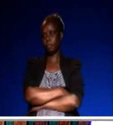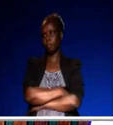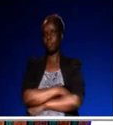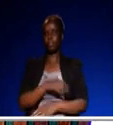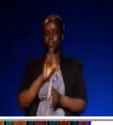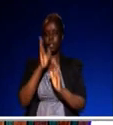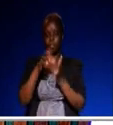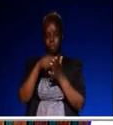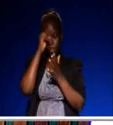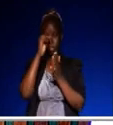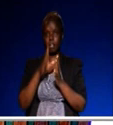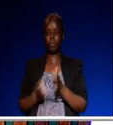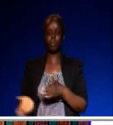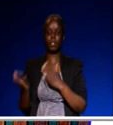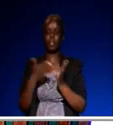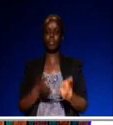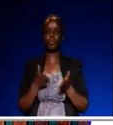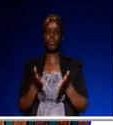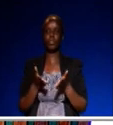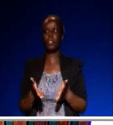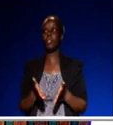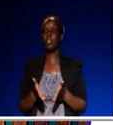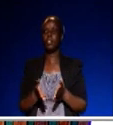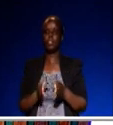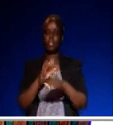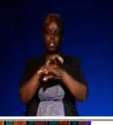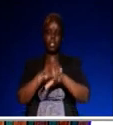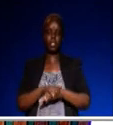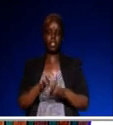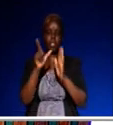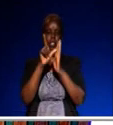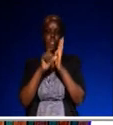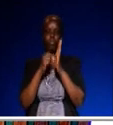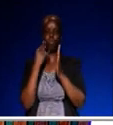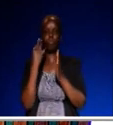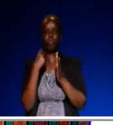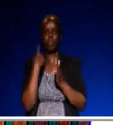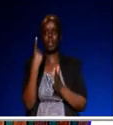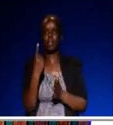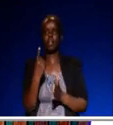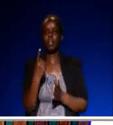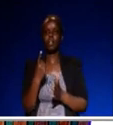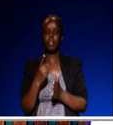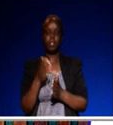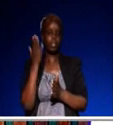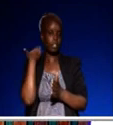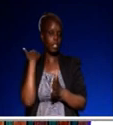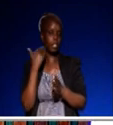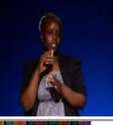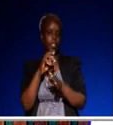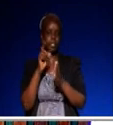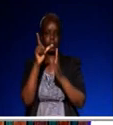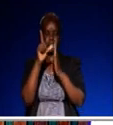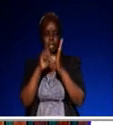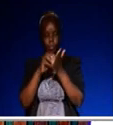Hello dear learner, and welcome for this English lesson for Form 1. In the last lesson,